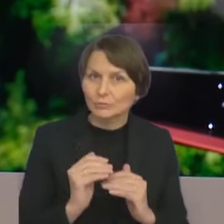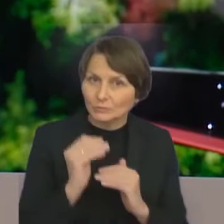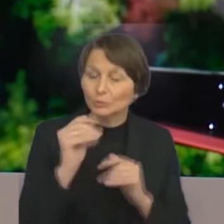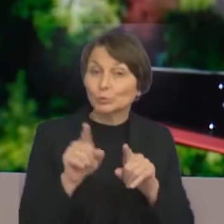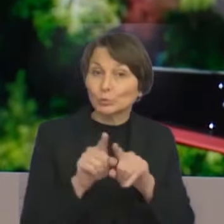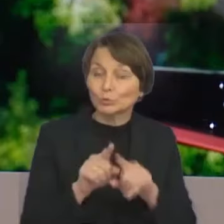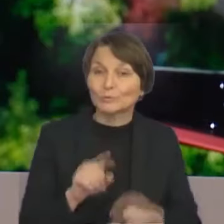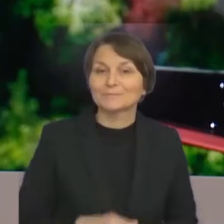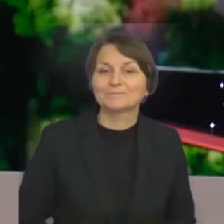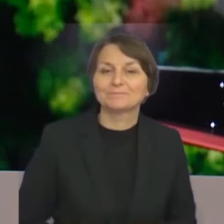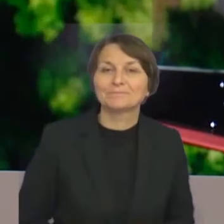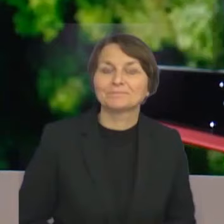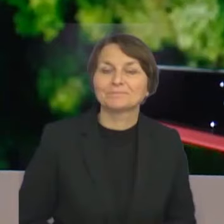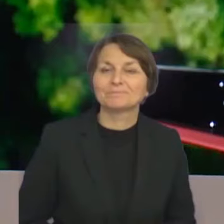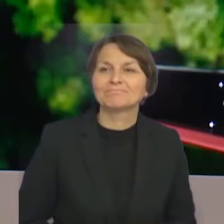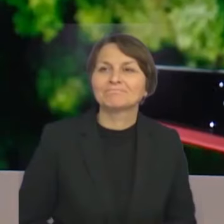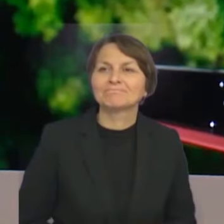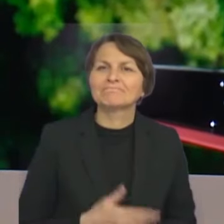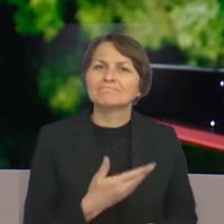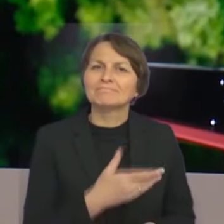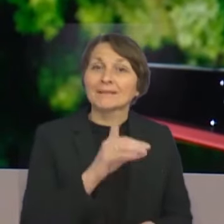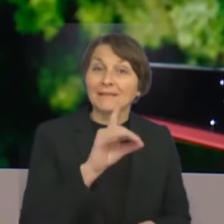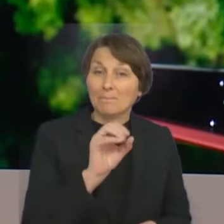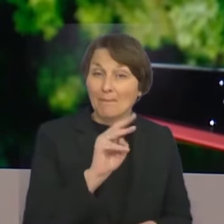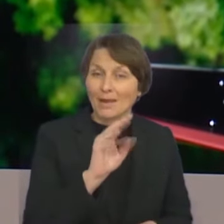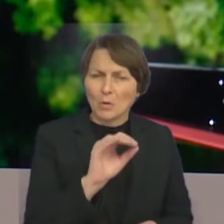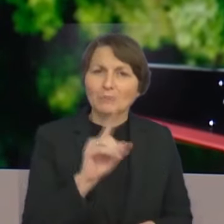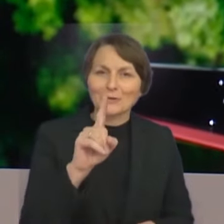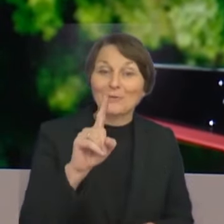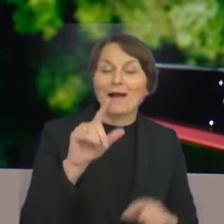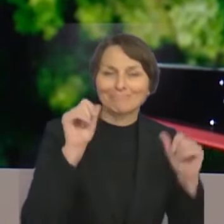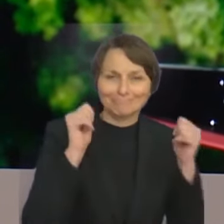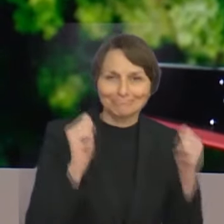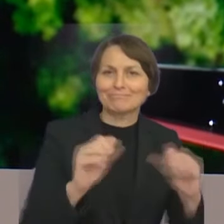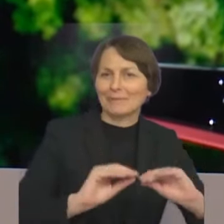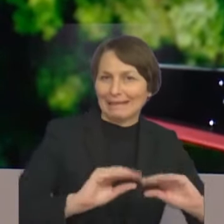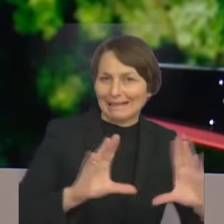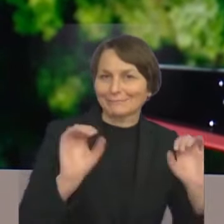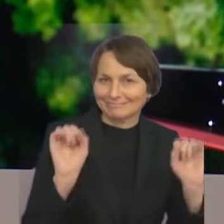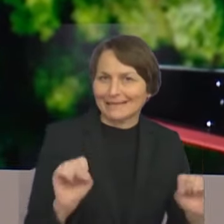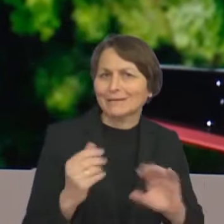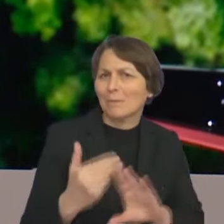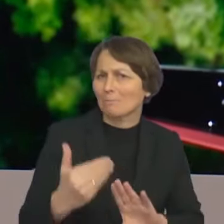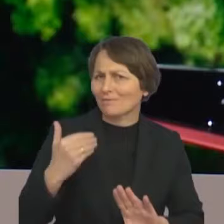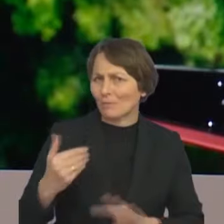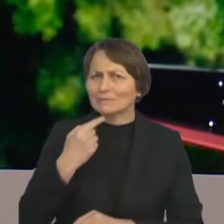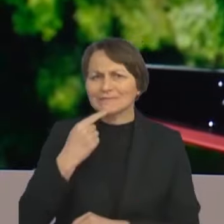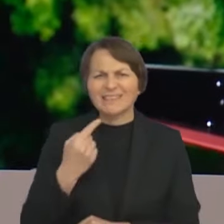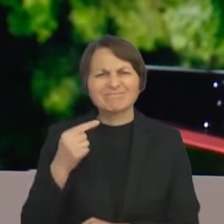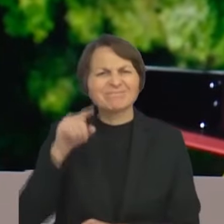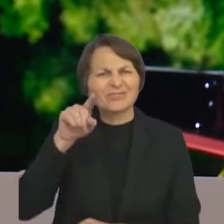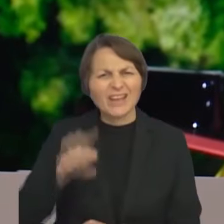this gives me an opportunity to clarify a point that was made on 14 January, because